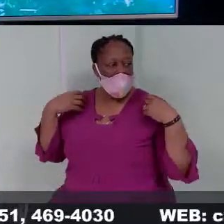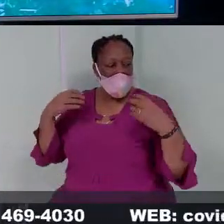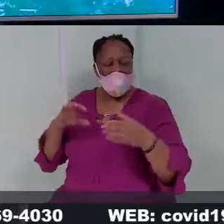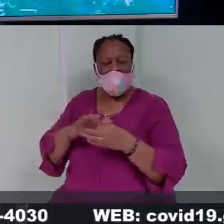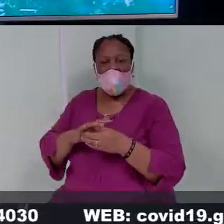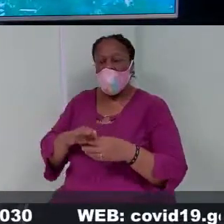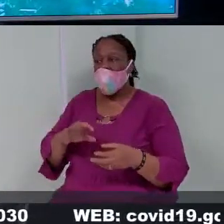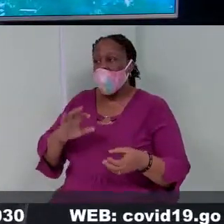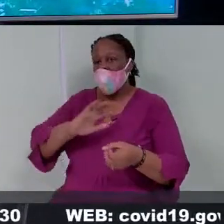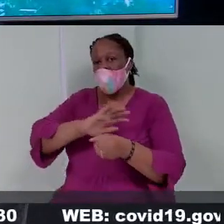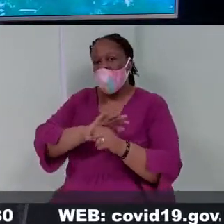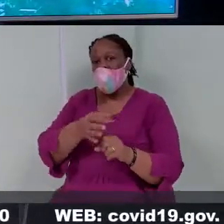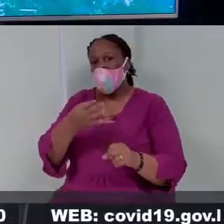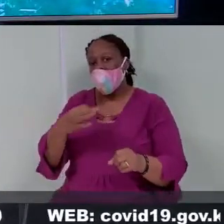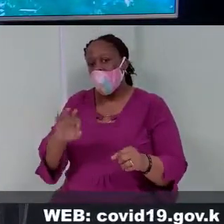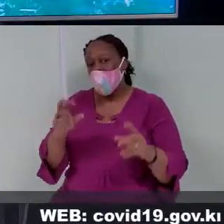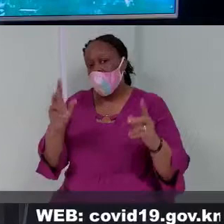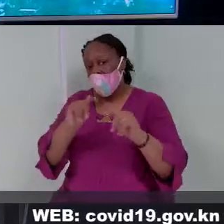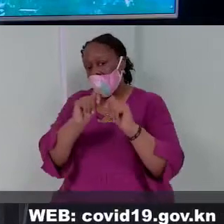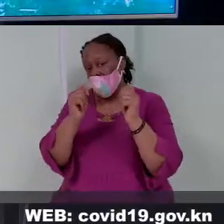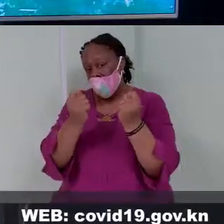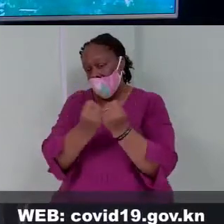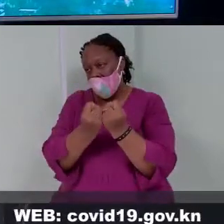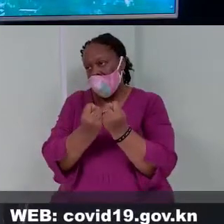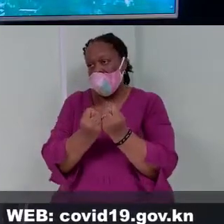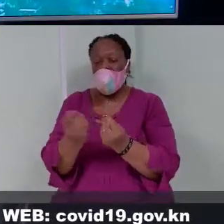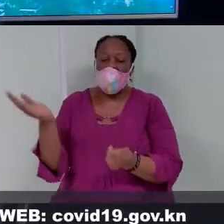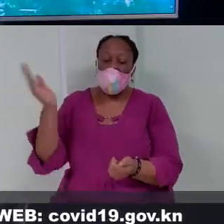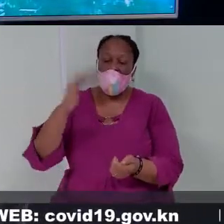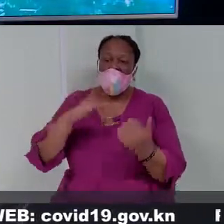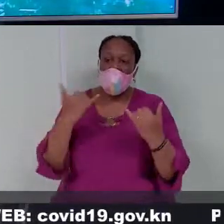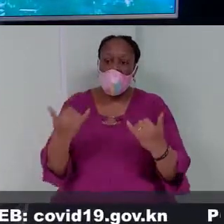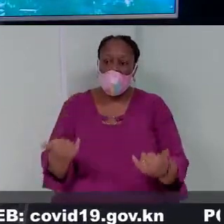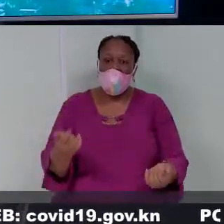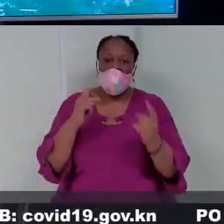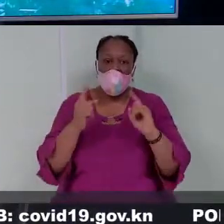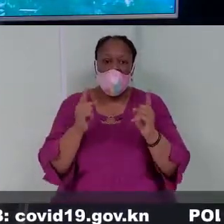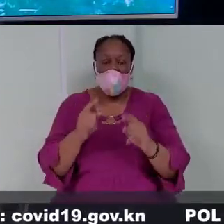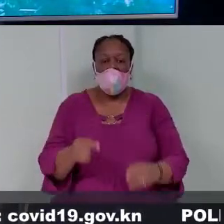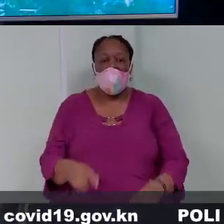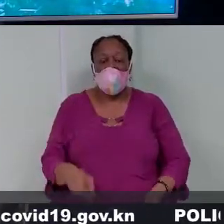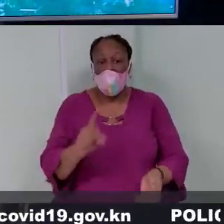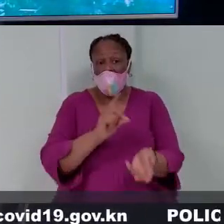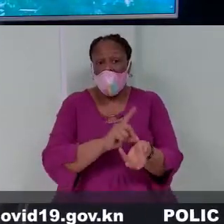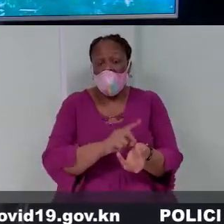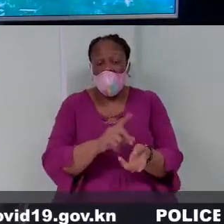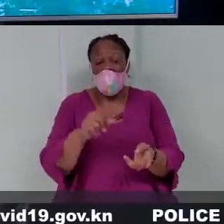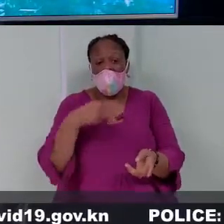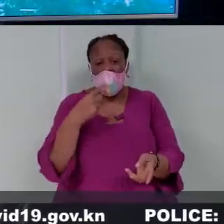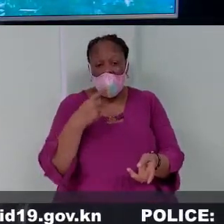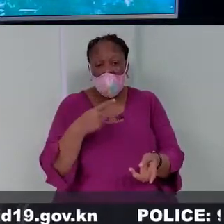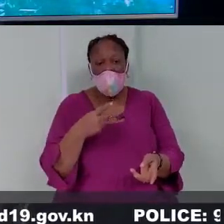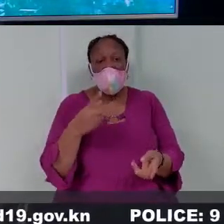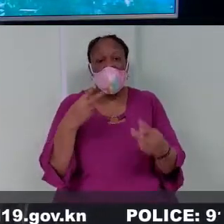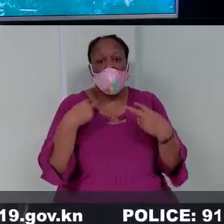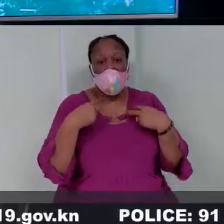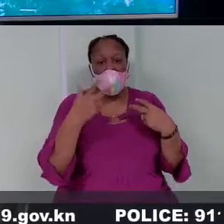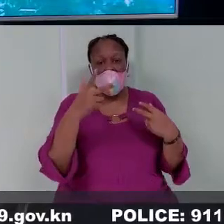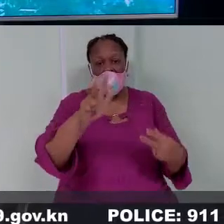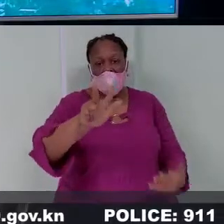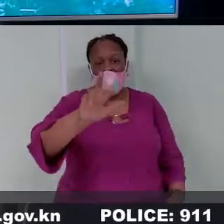COVID-19 National Task Force and National Disaster Coordinator, to bring us his